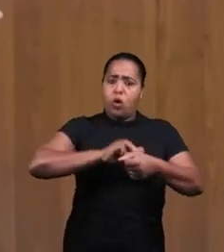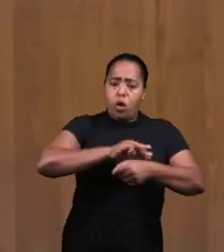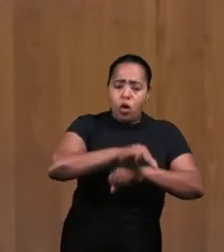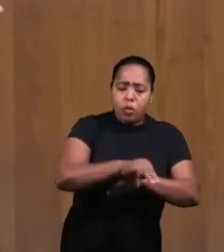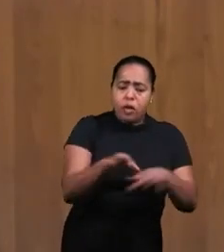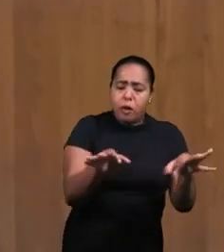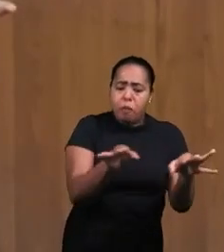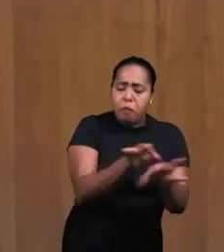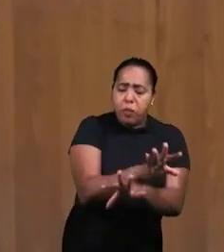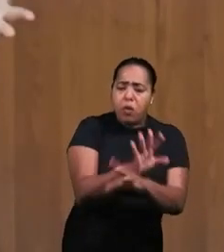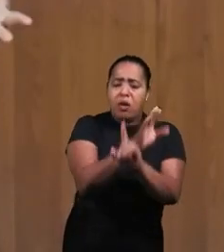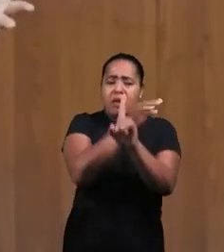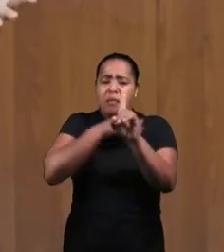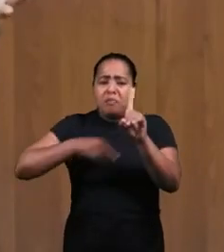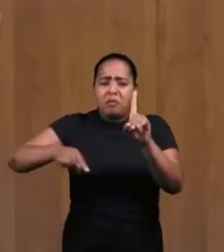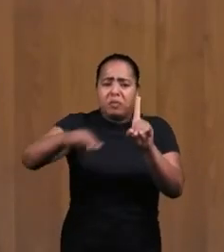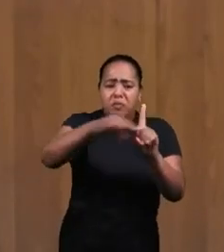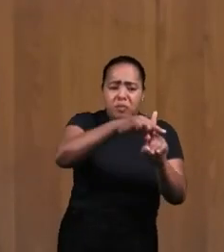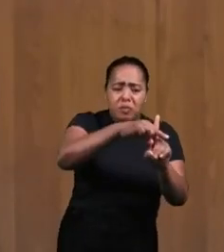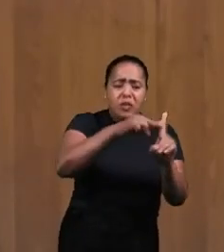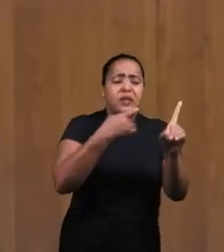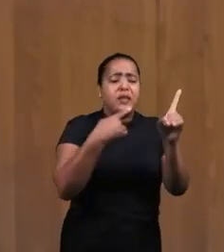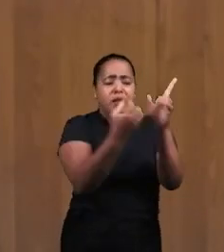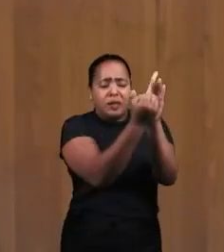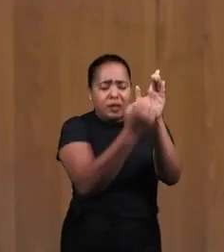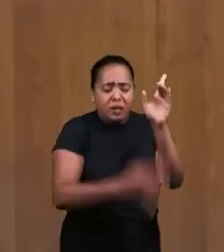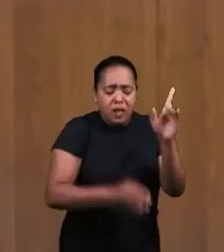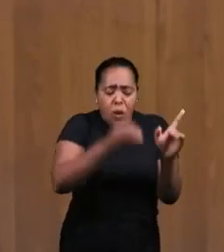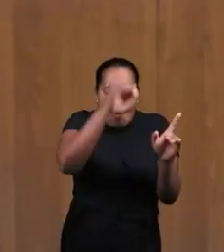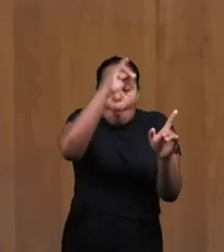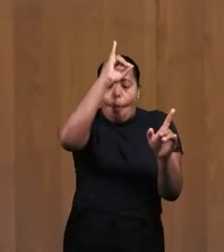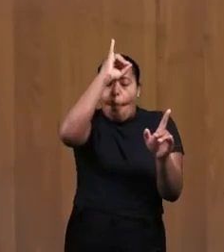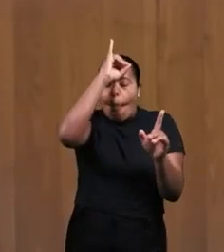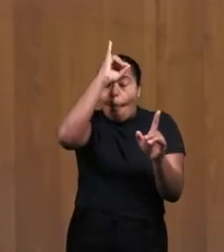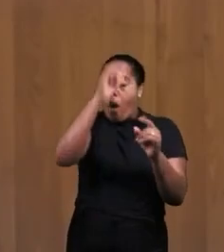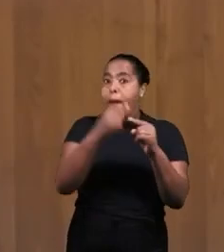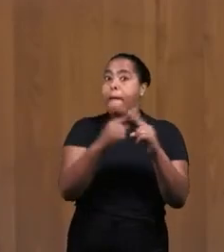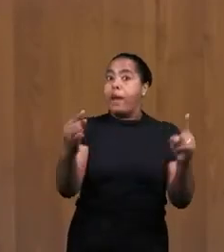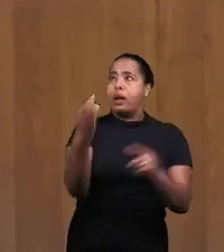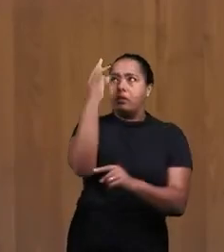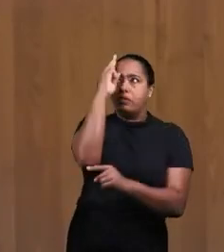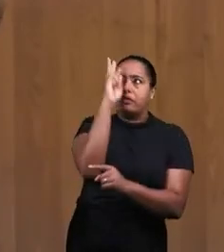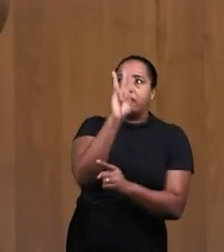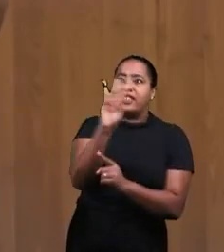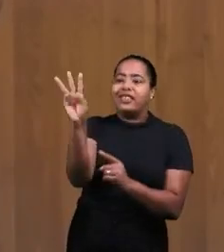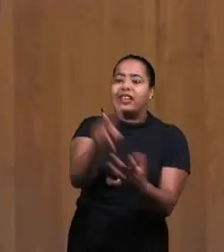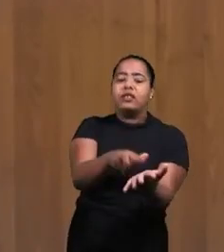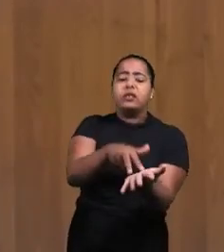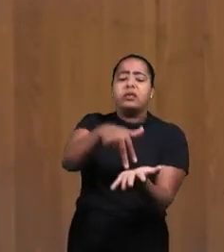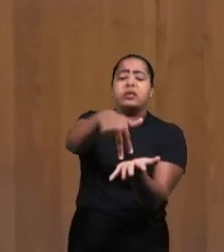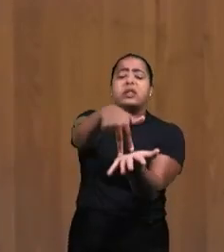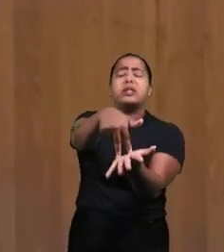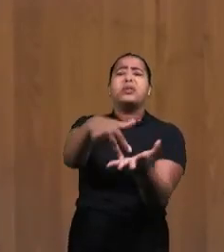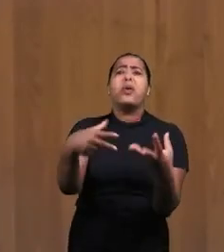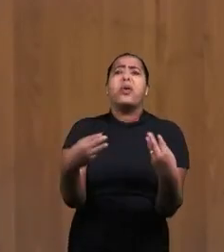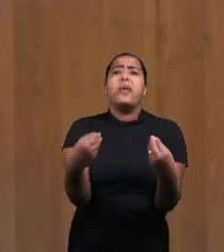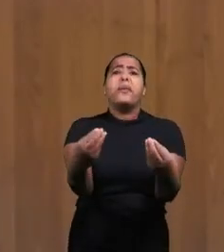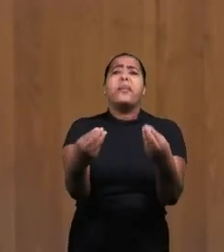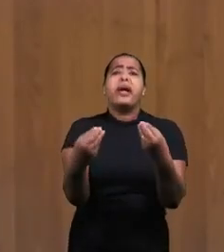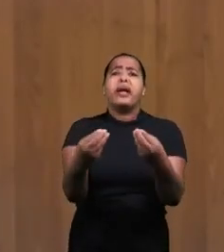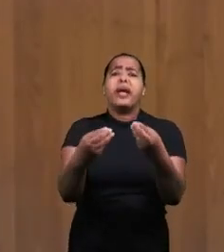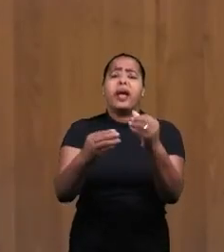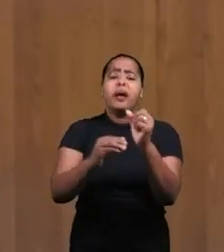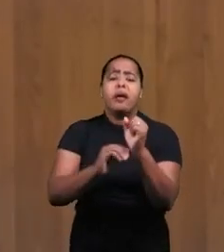on the cross of Calvary, shedding innocent blood, and on the 3rd day he resurrected, so that the